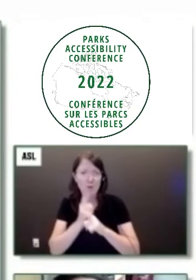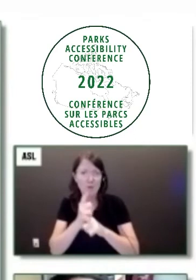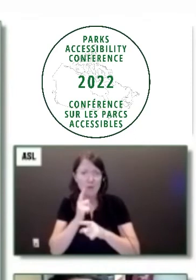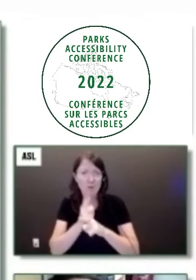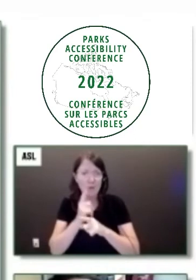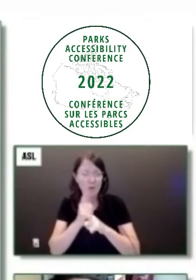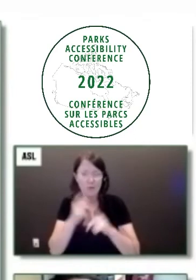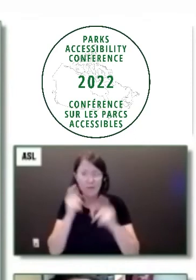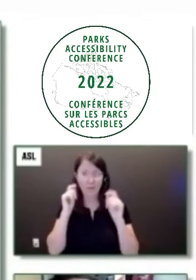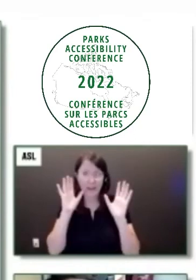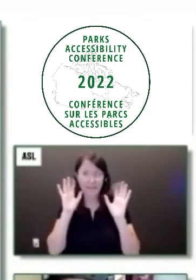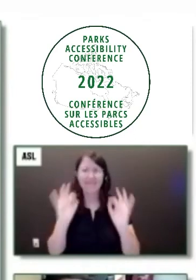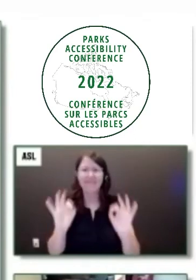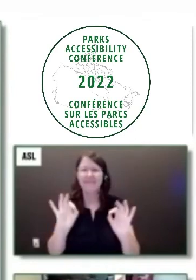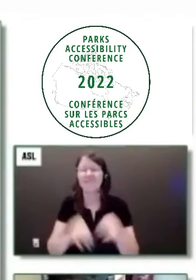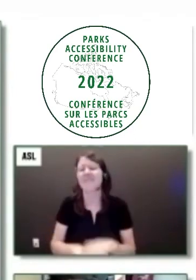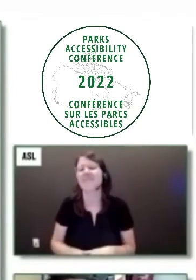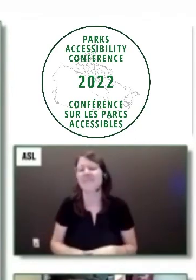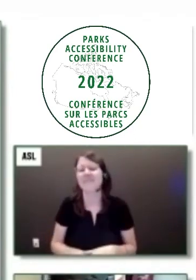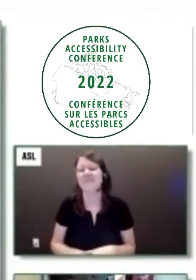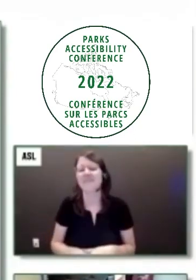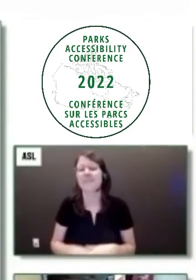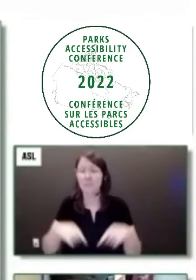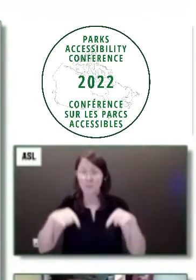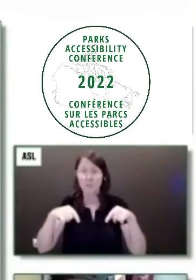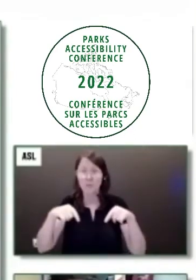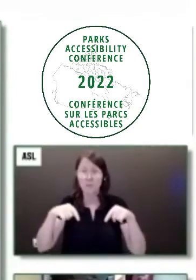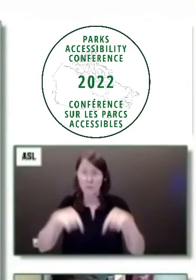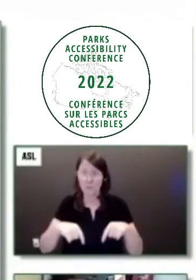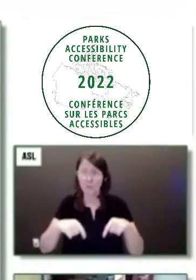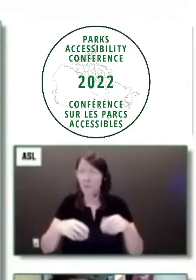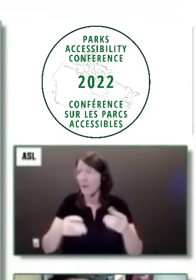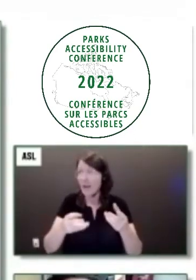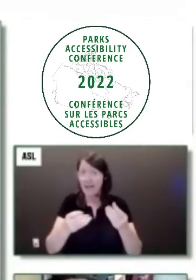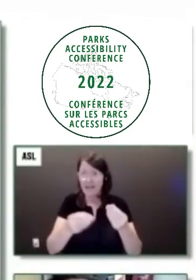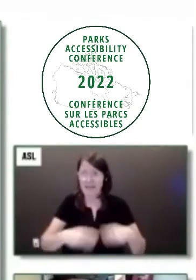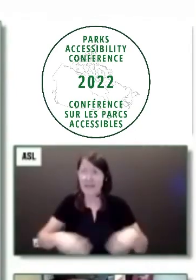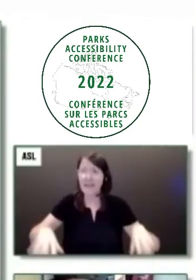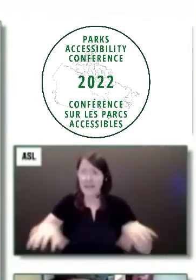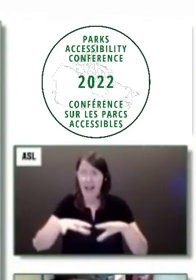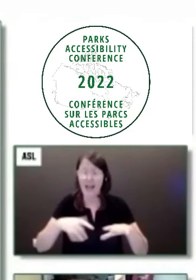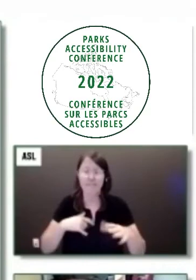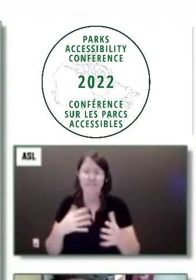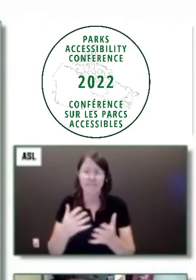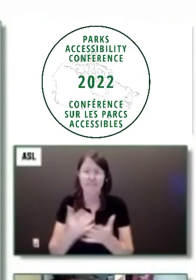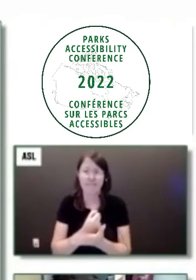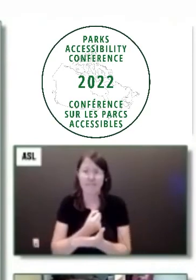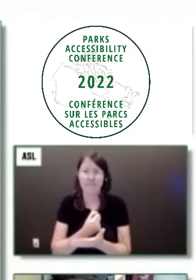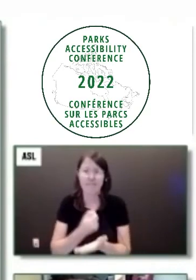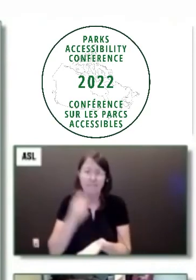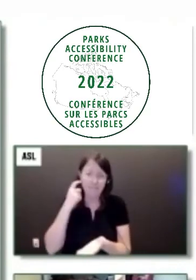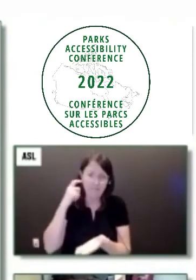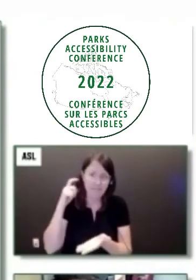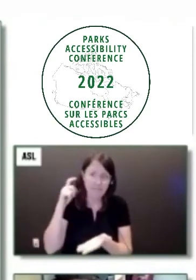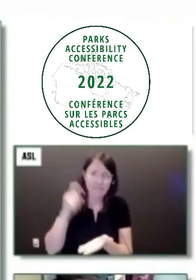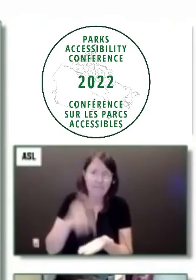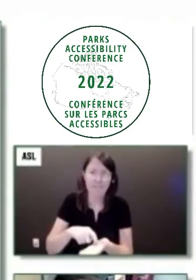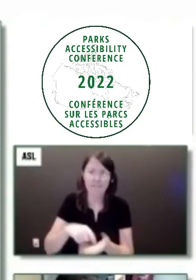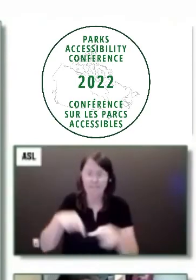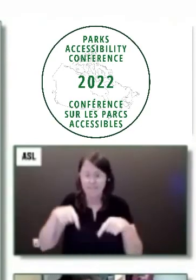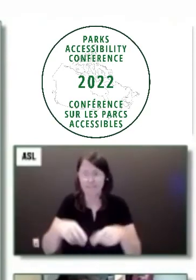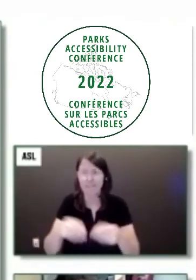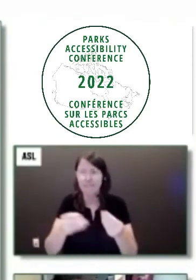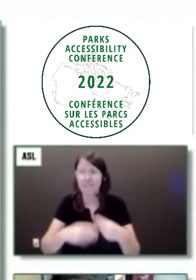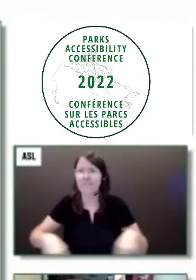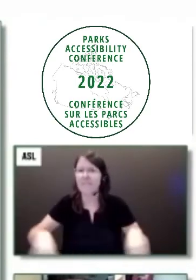Before I get going today, I'd like to acknowledge that I'm joining from the traditional territory of the Lheidli T'enneh in Prince George, where I've been an